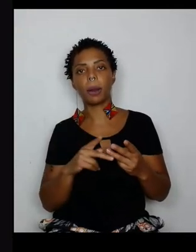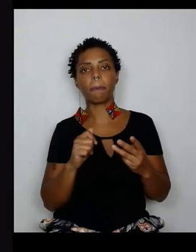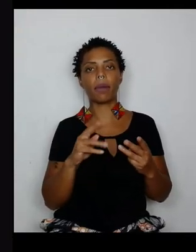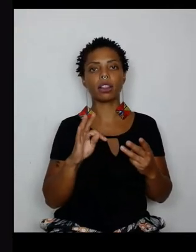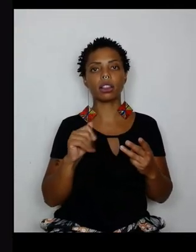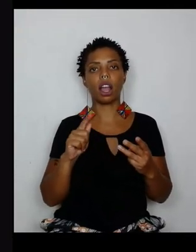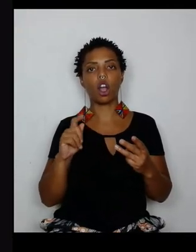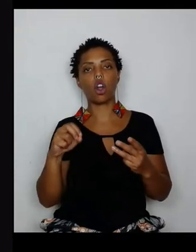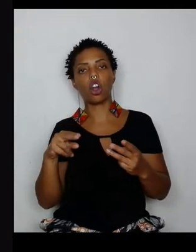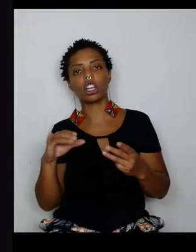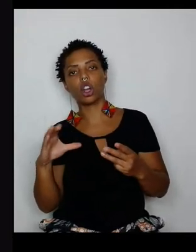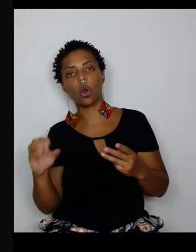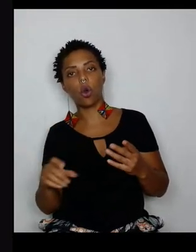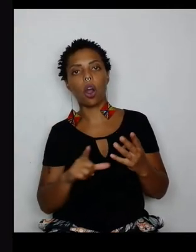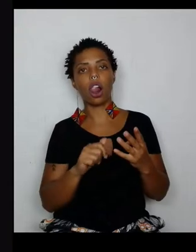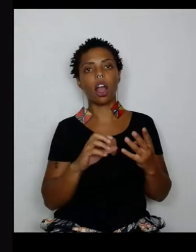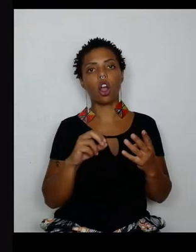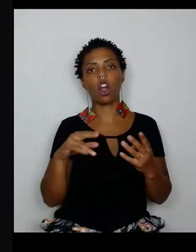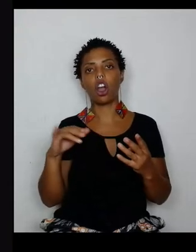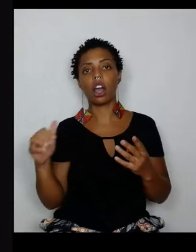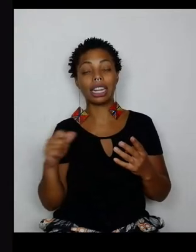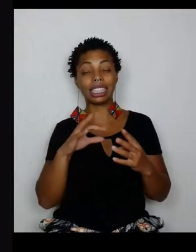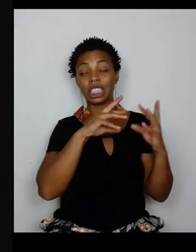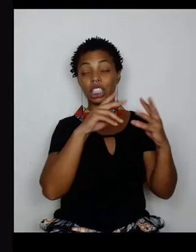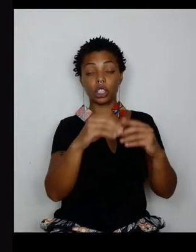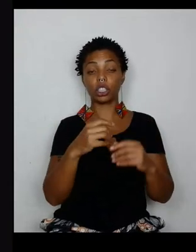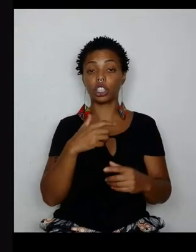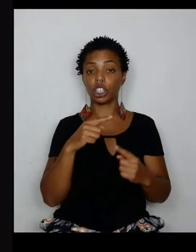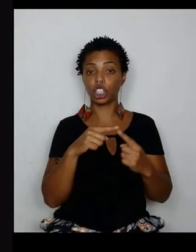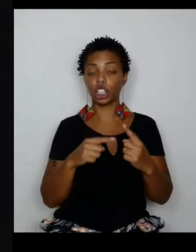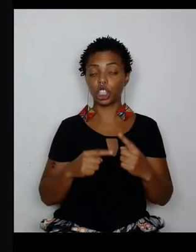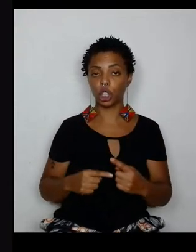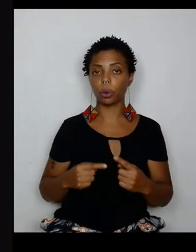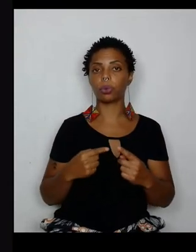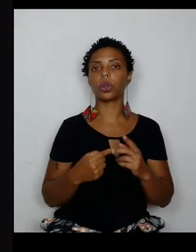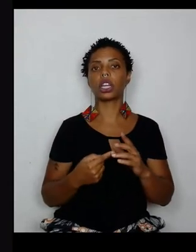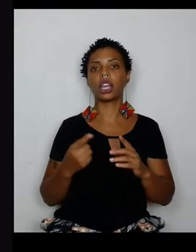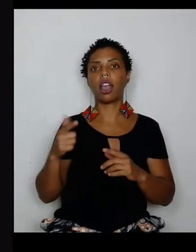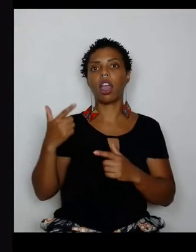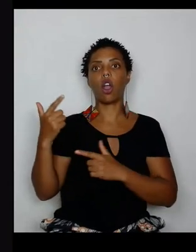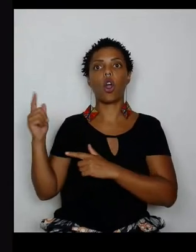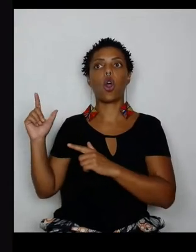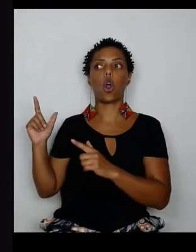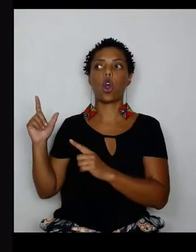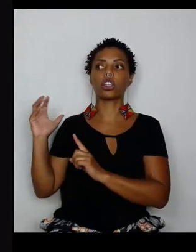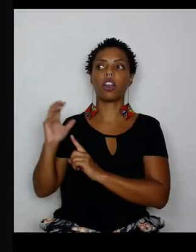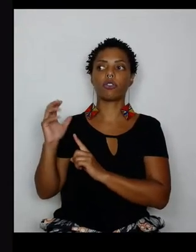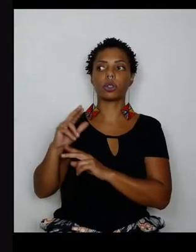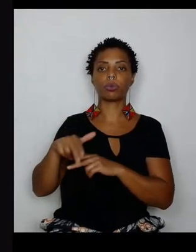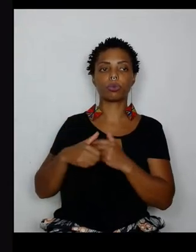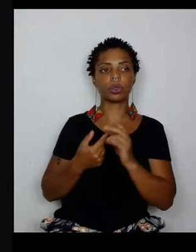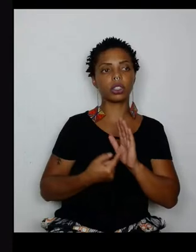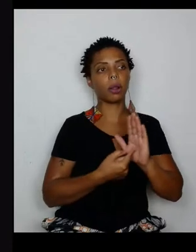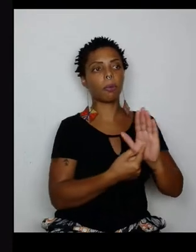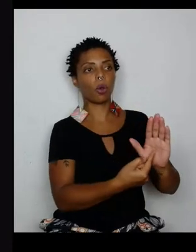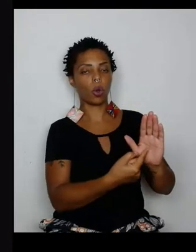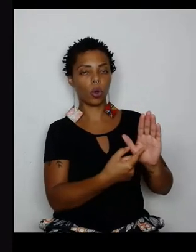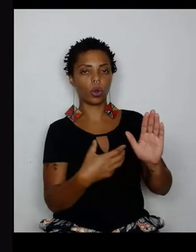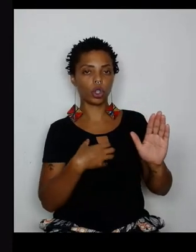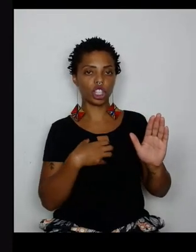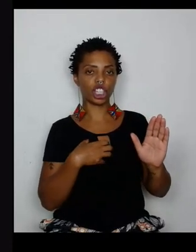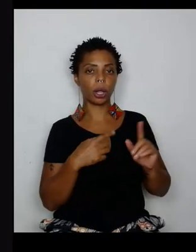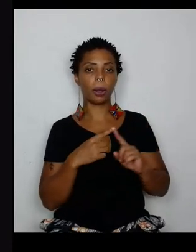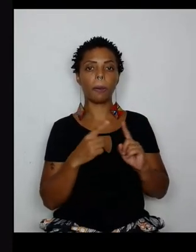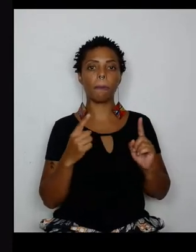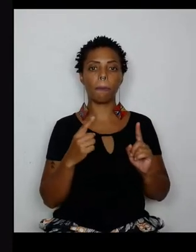depiction that borrowed from numerous sources often derived from first-hand illustrations made by